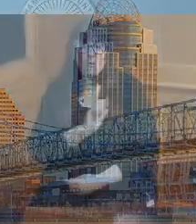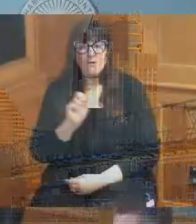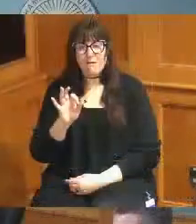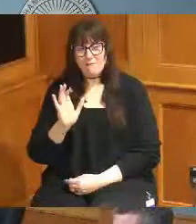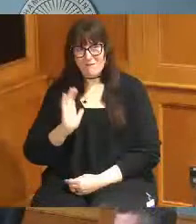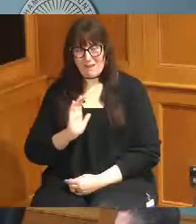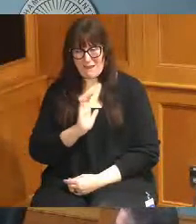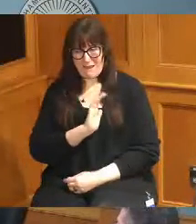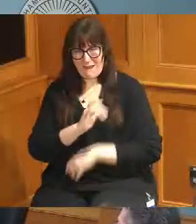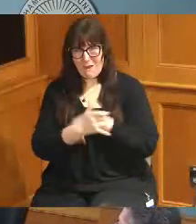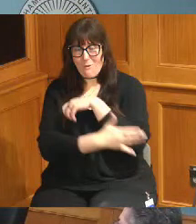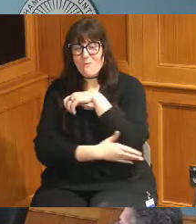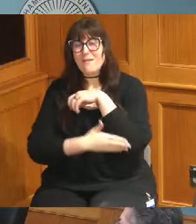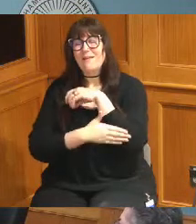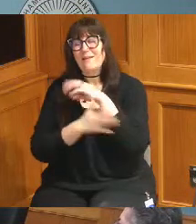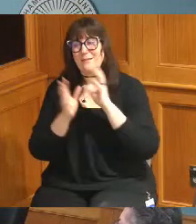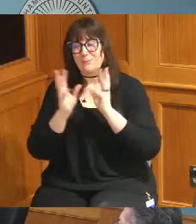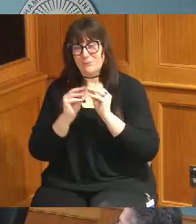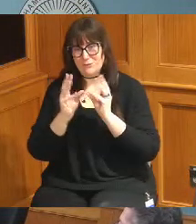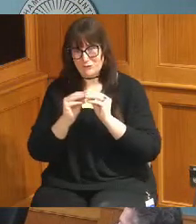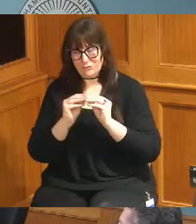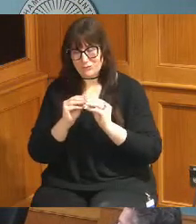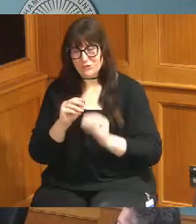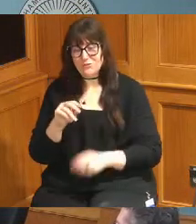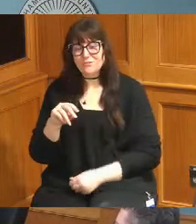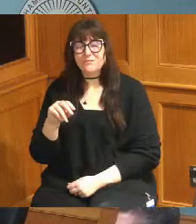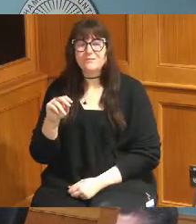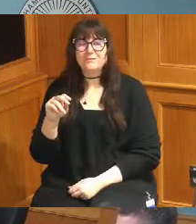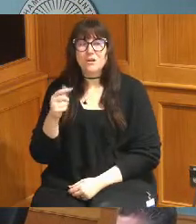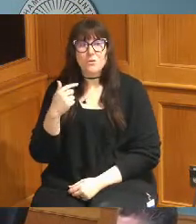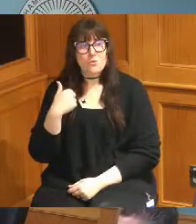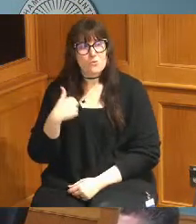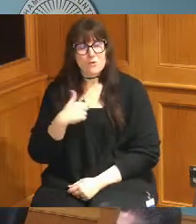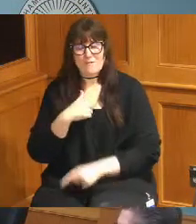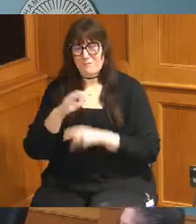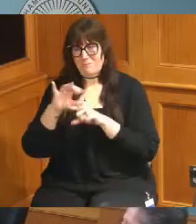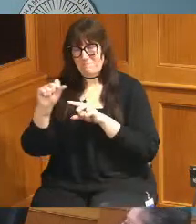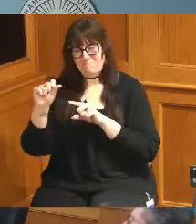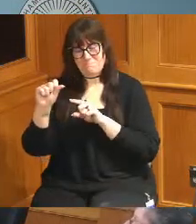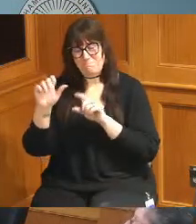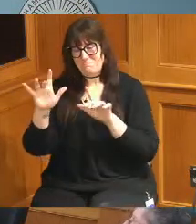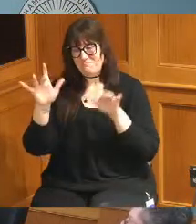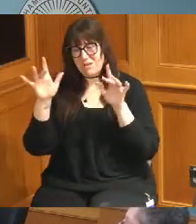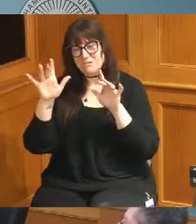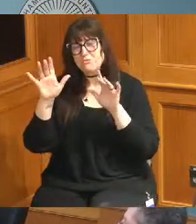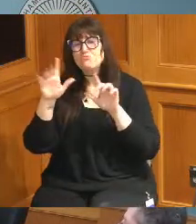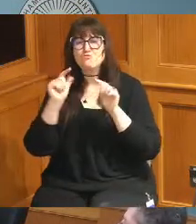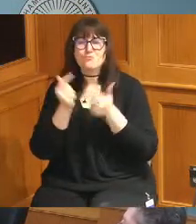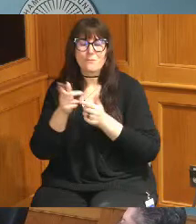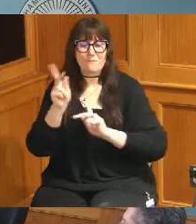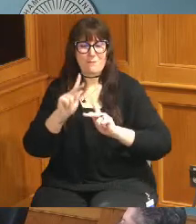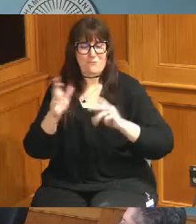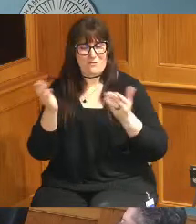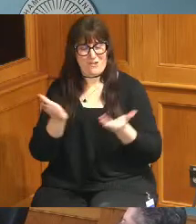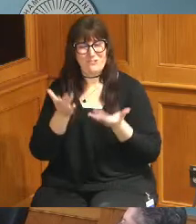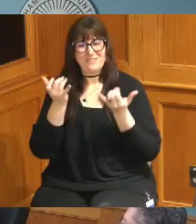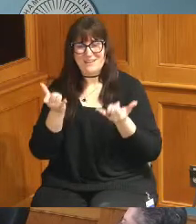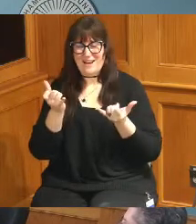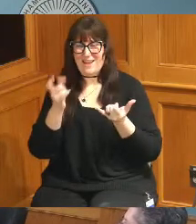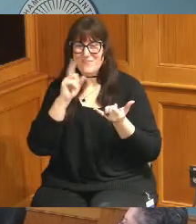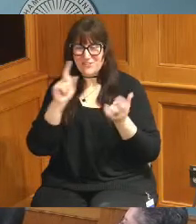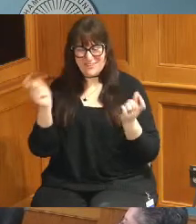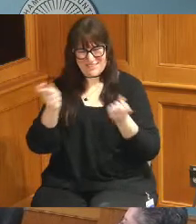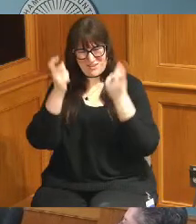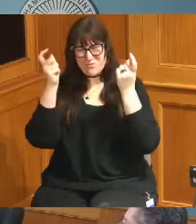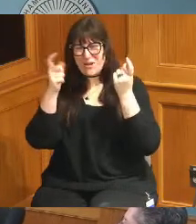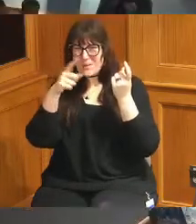20th, 2025. We have an esteemed group of people here with us today to help celebrate Black History